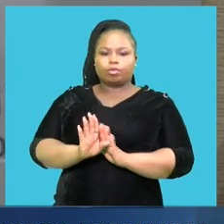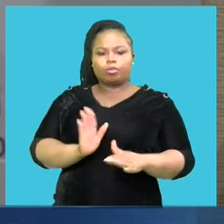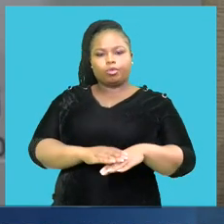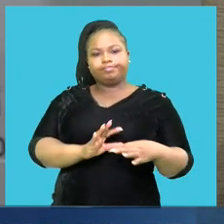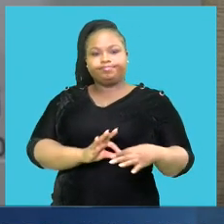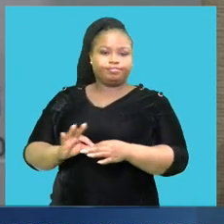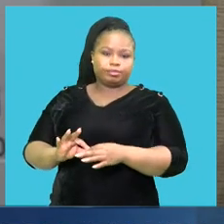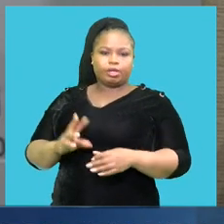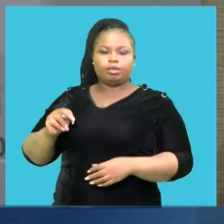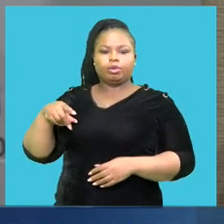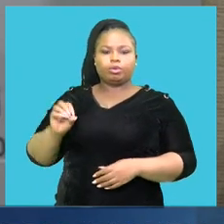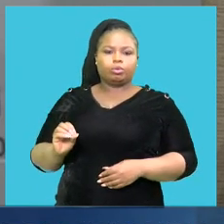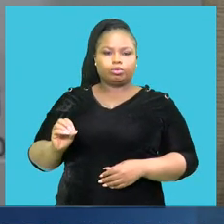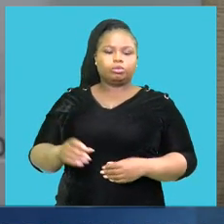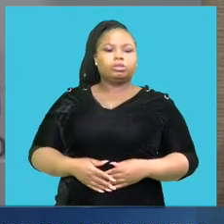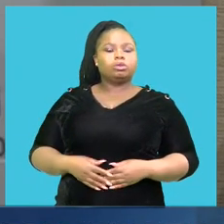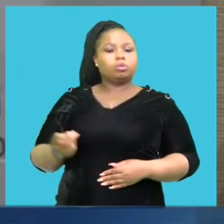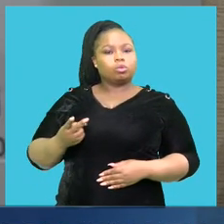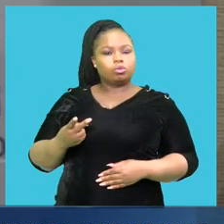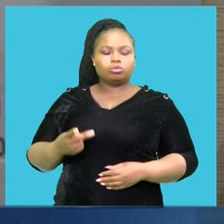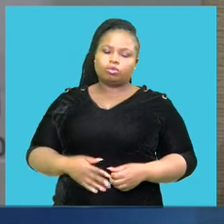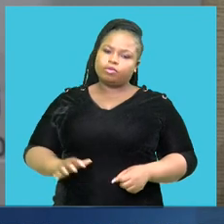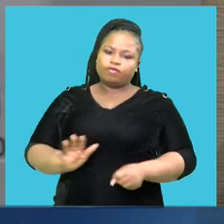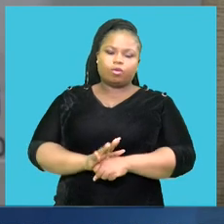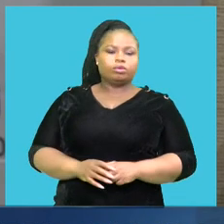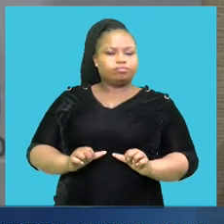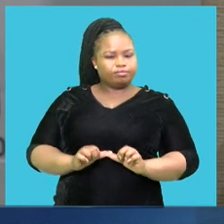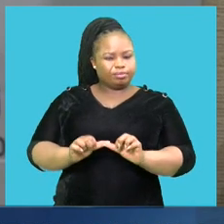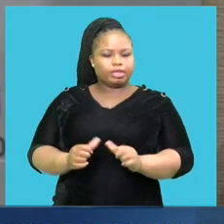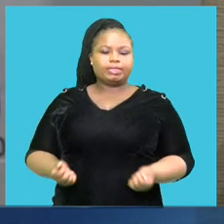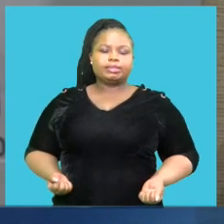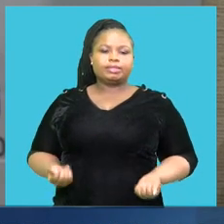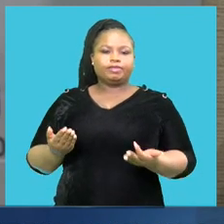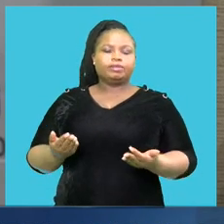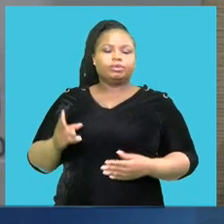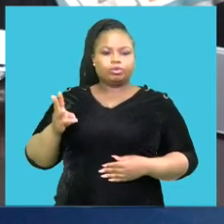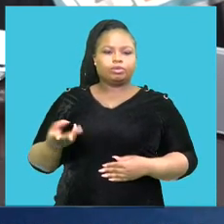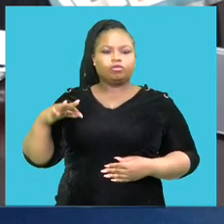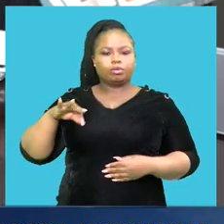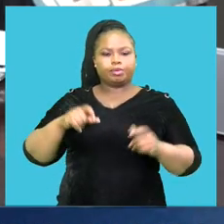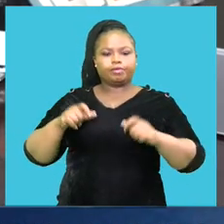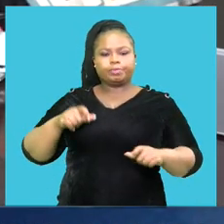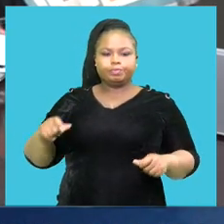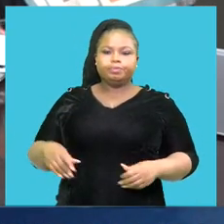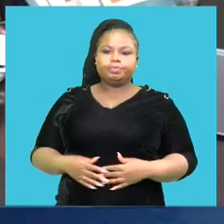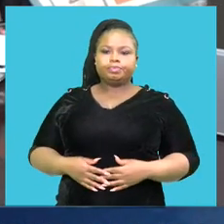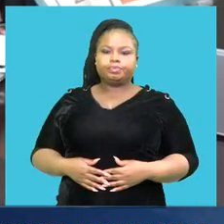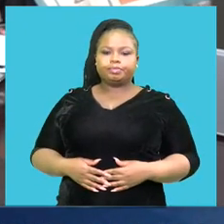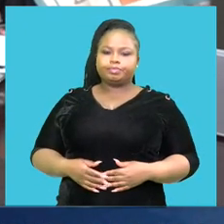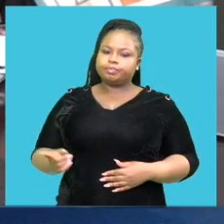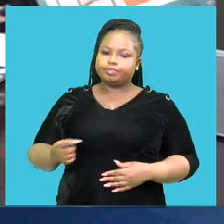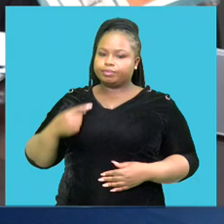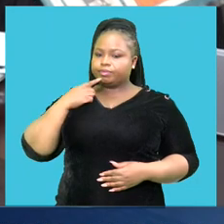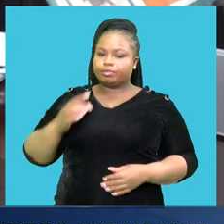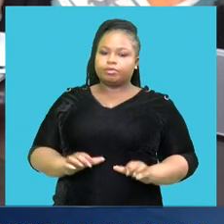with yourselves as the NPO and fully resuming the delivery of services to beneficiaries. Umphathiswa uthe